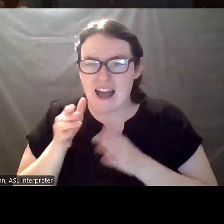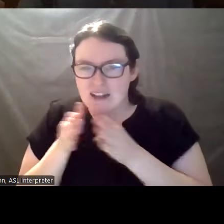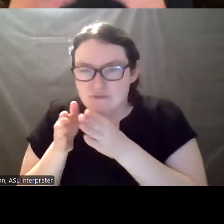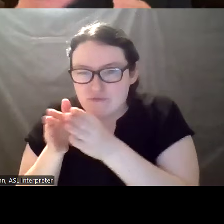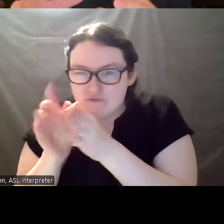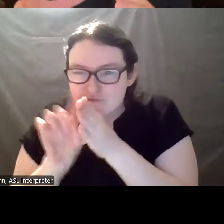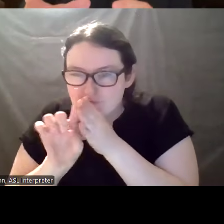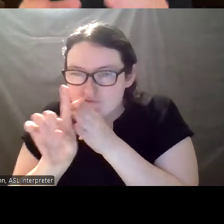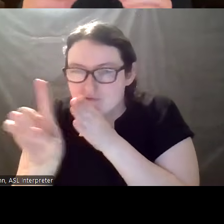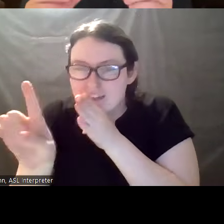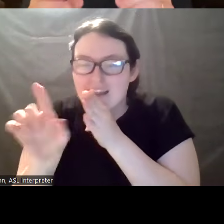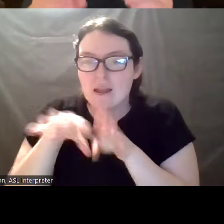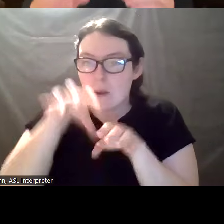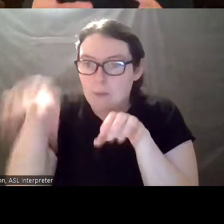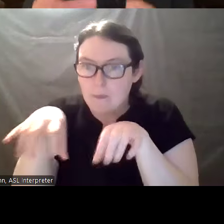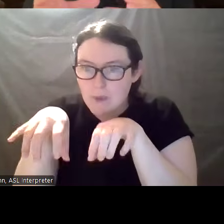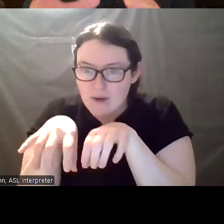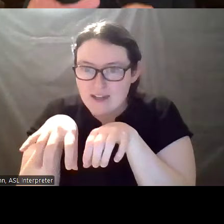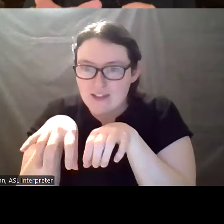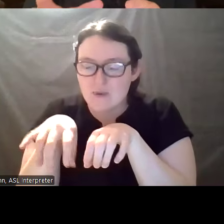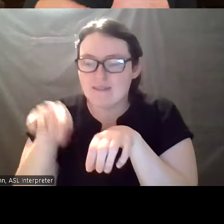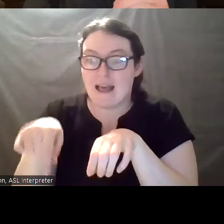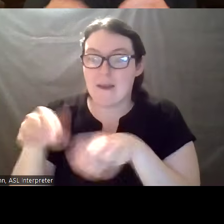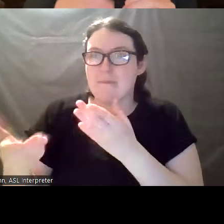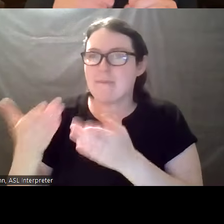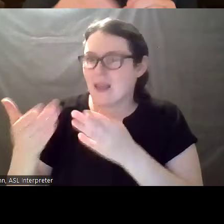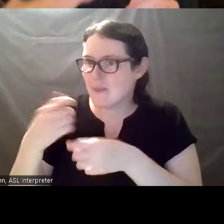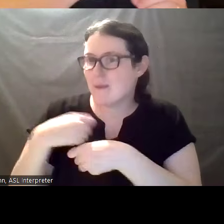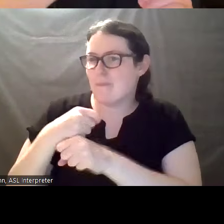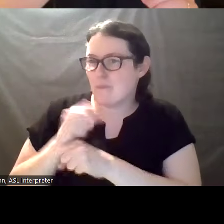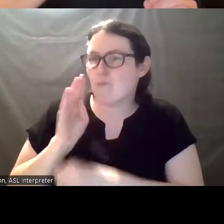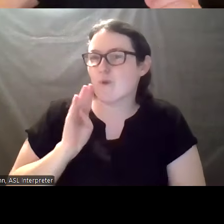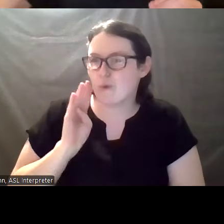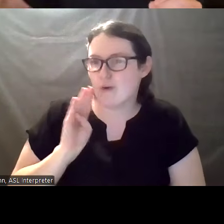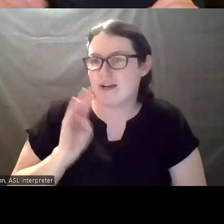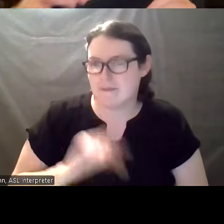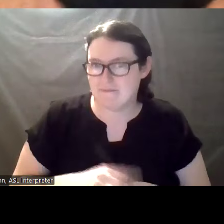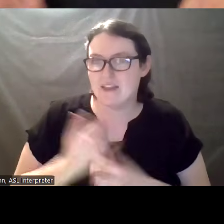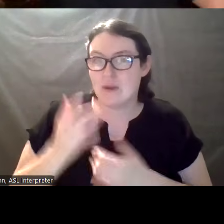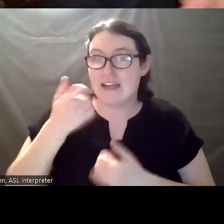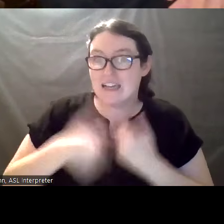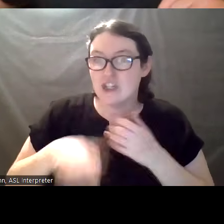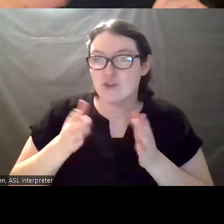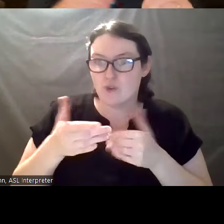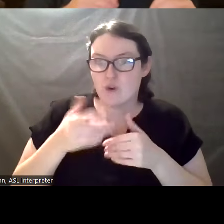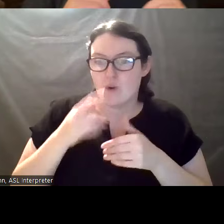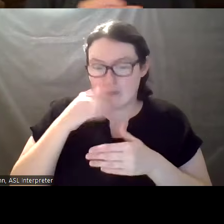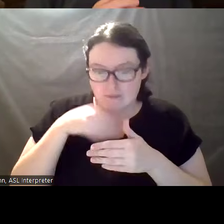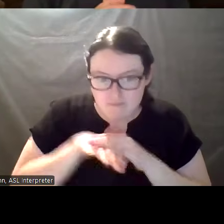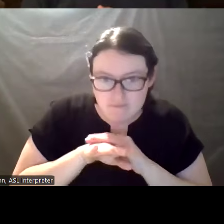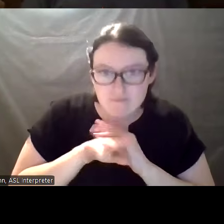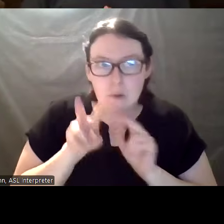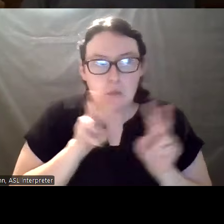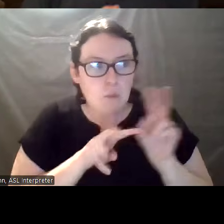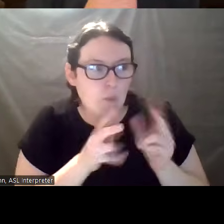to it. And that's the building that might very well have been a brewery. And we pay more attention. We go into each room of this brewery to check out exactly what was preserved in